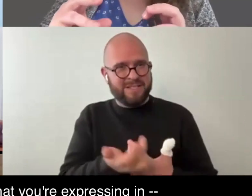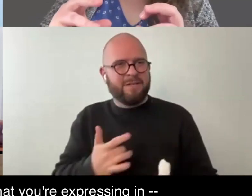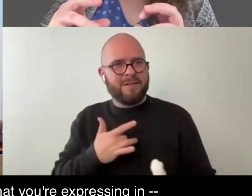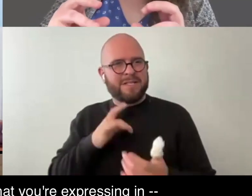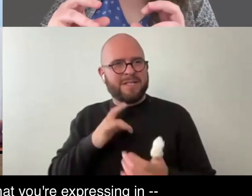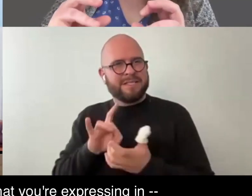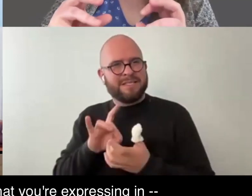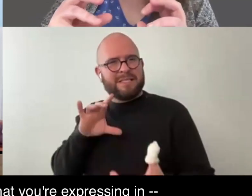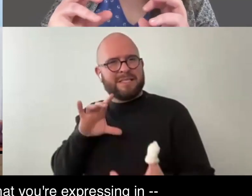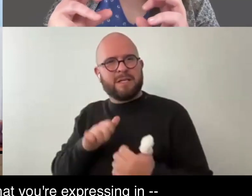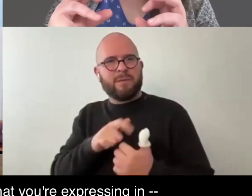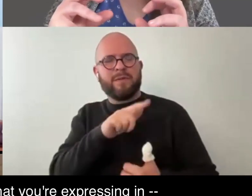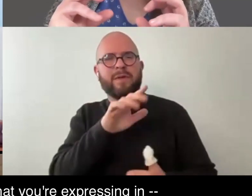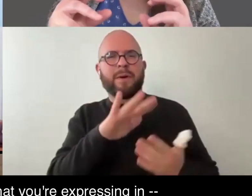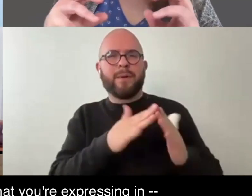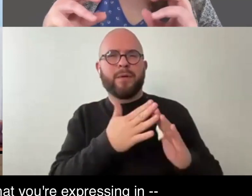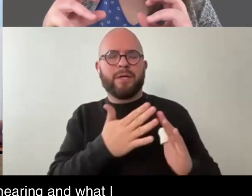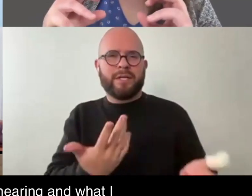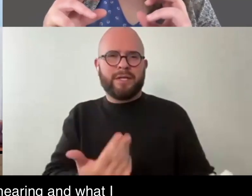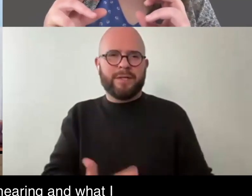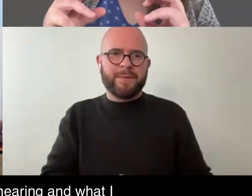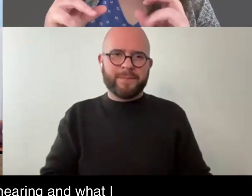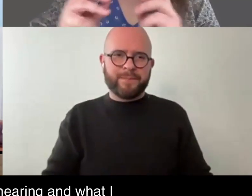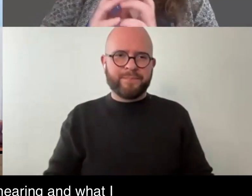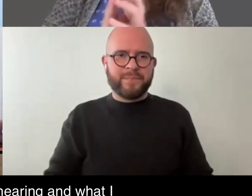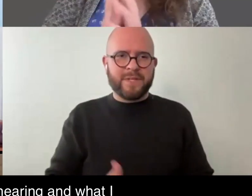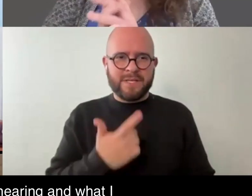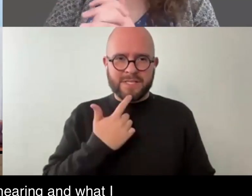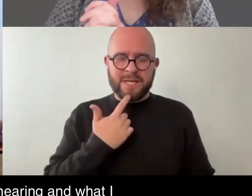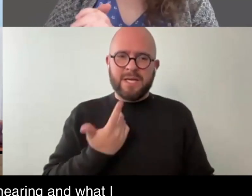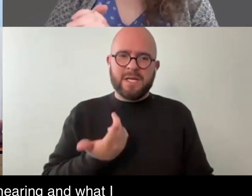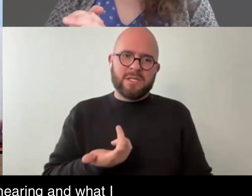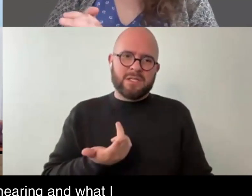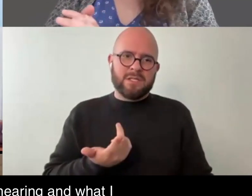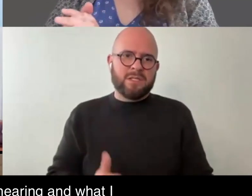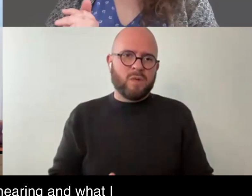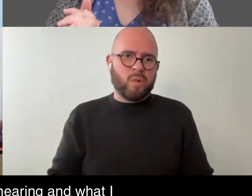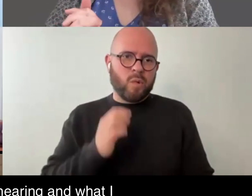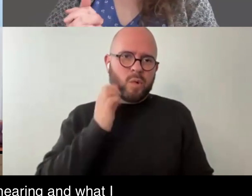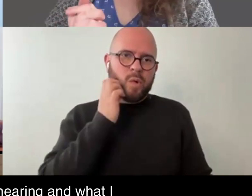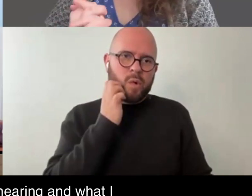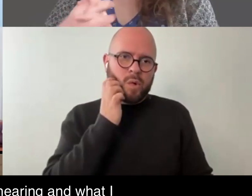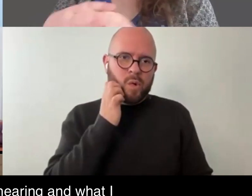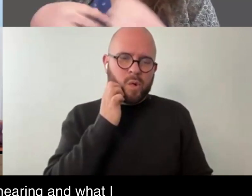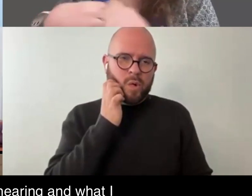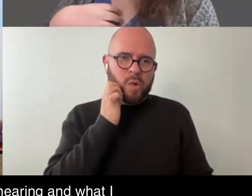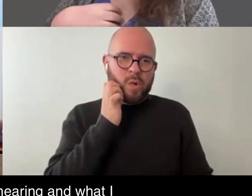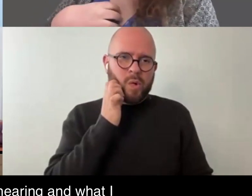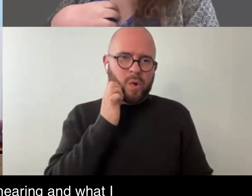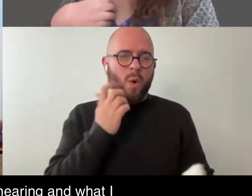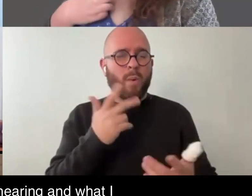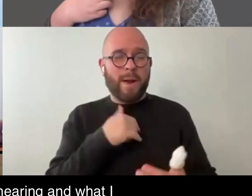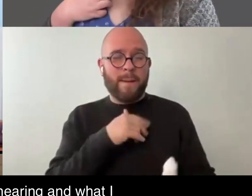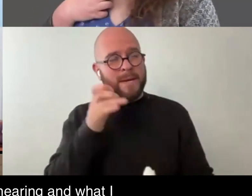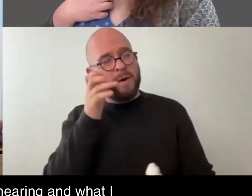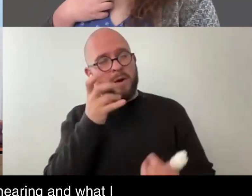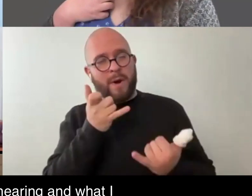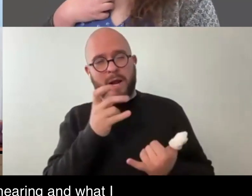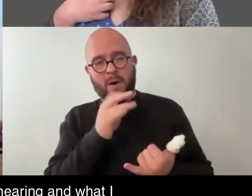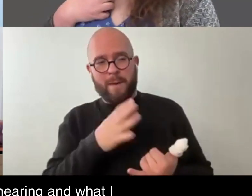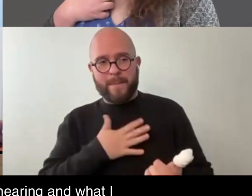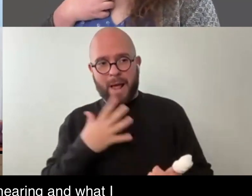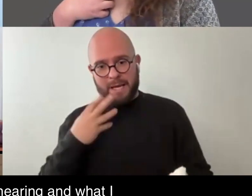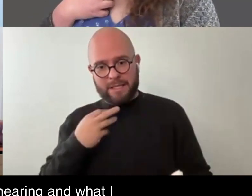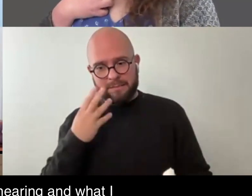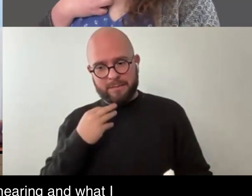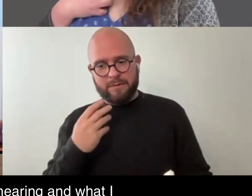with the community of we want, like, or, you know, what I'm hearing and what I also experience